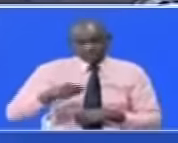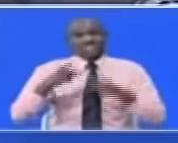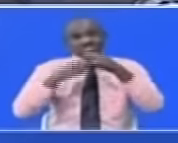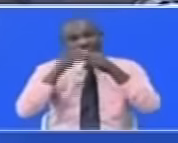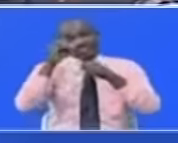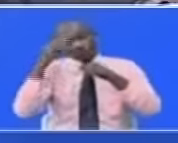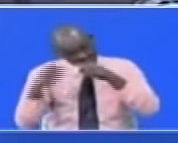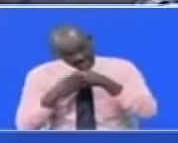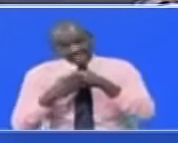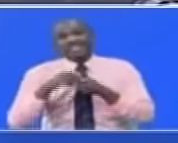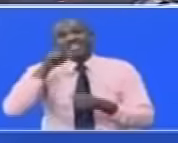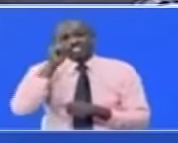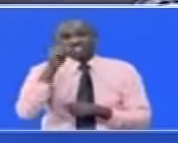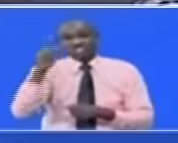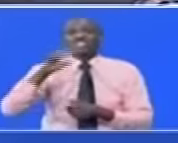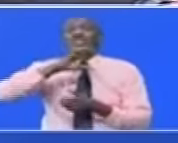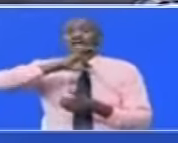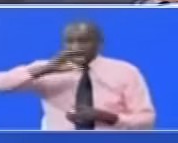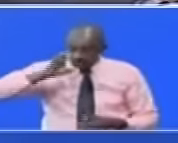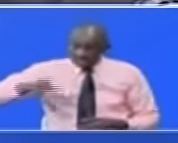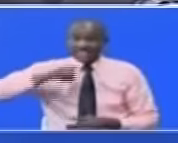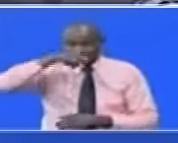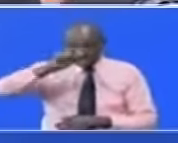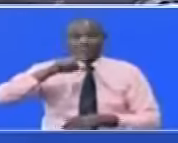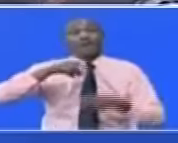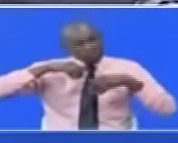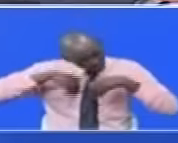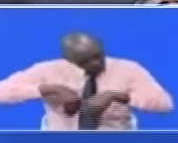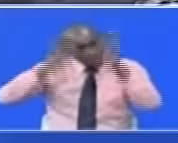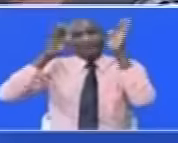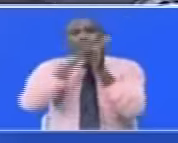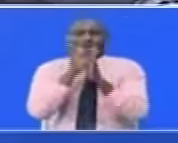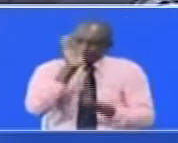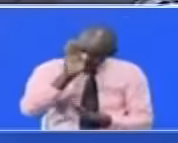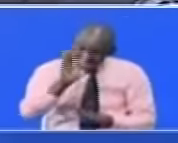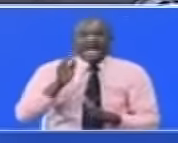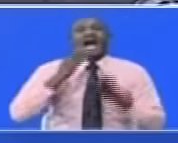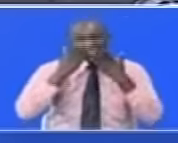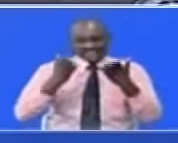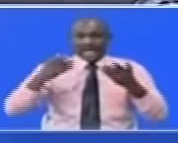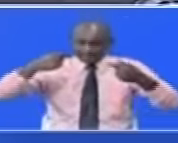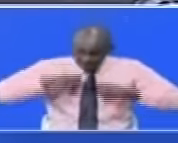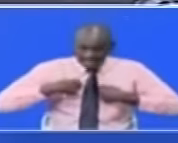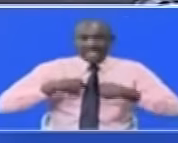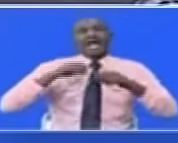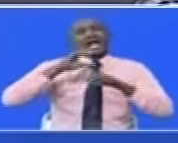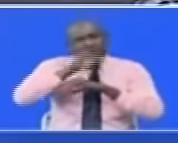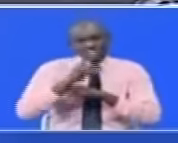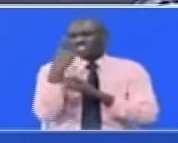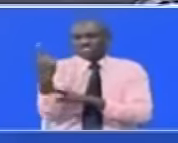2,709 cases, each county to get their cases and pursue their cases and deal with their cases at county level, each